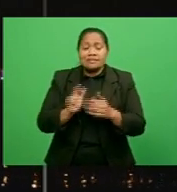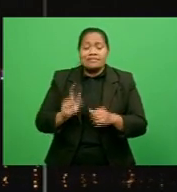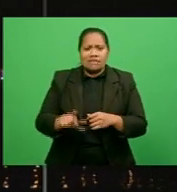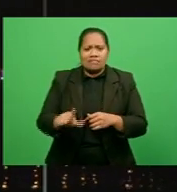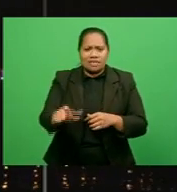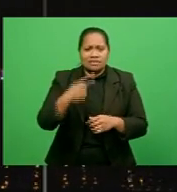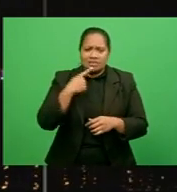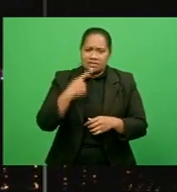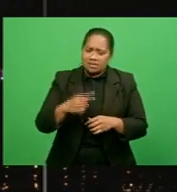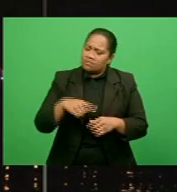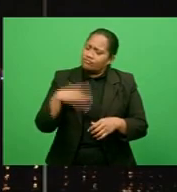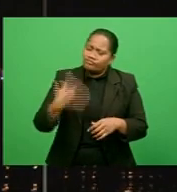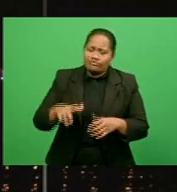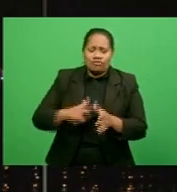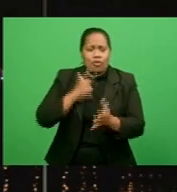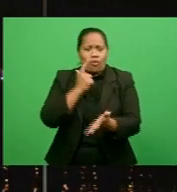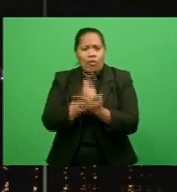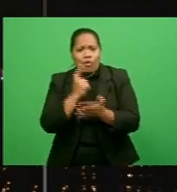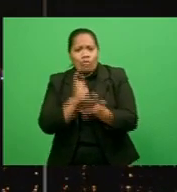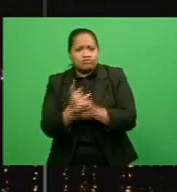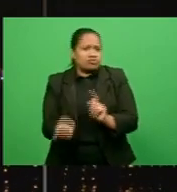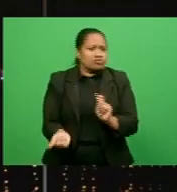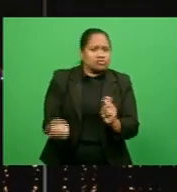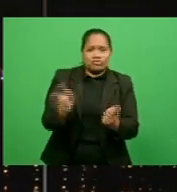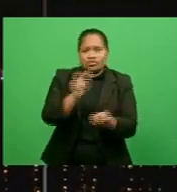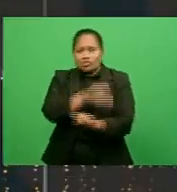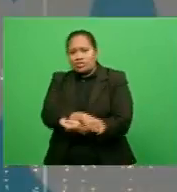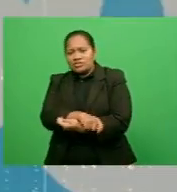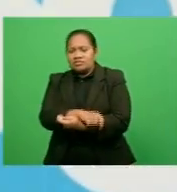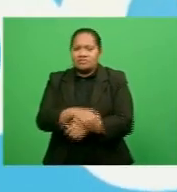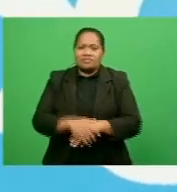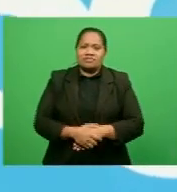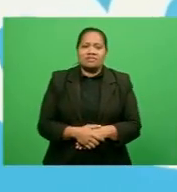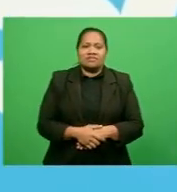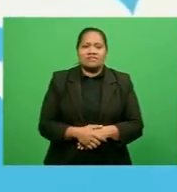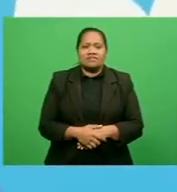changed post-independence. Kritika Kumar has his story.